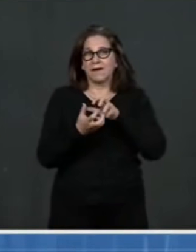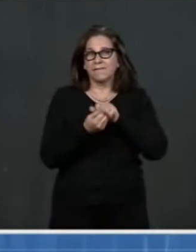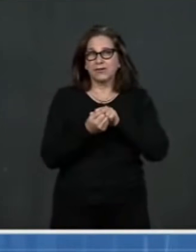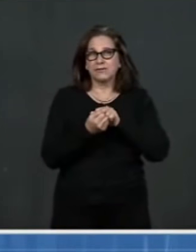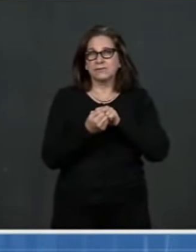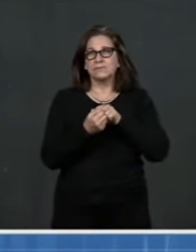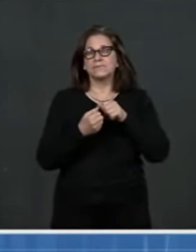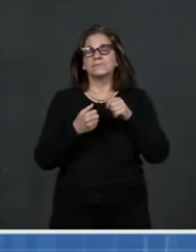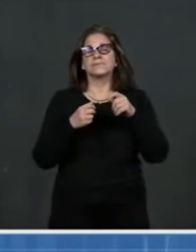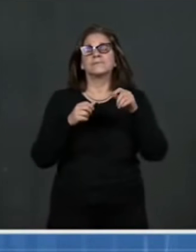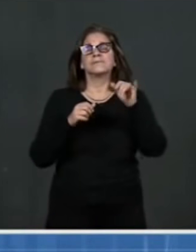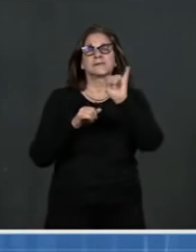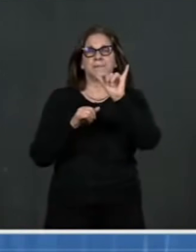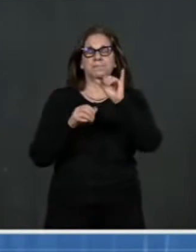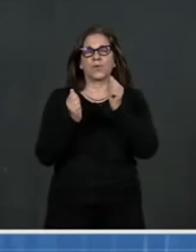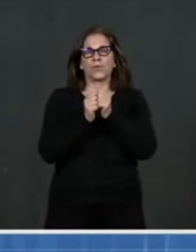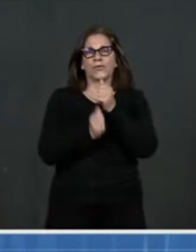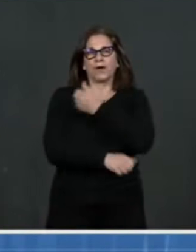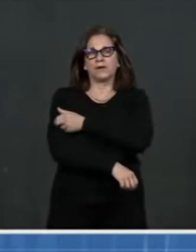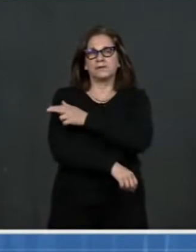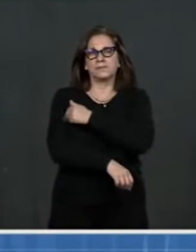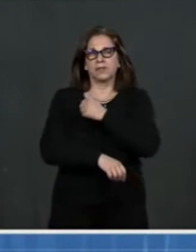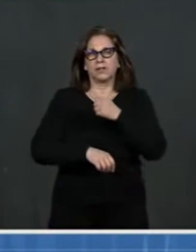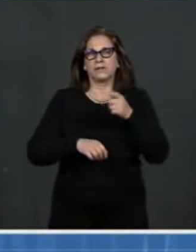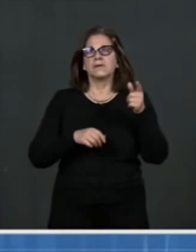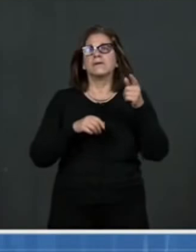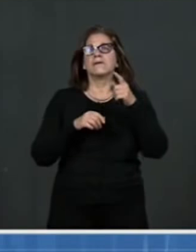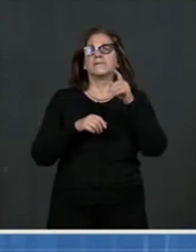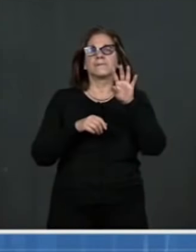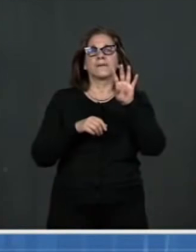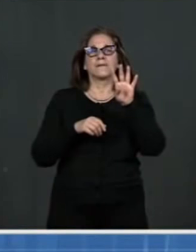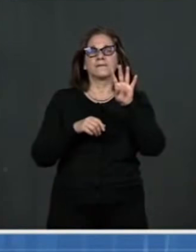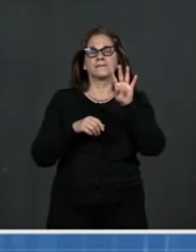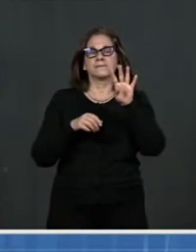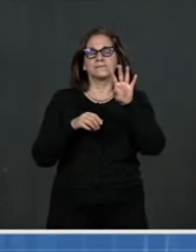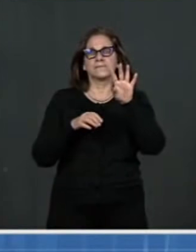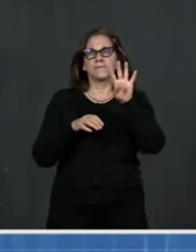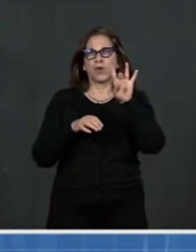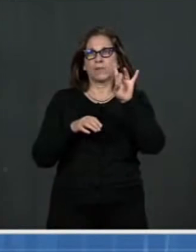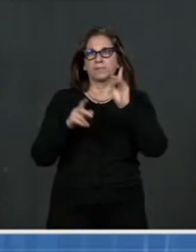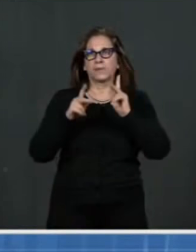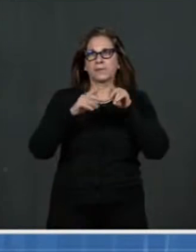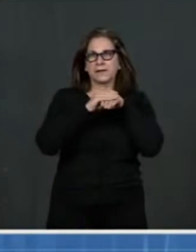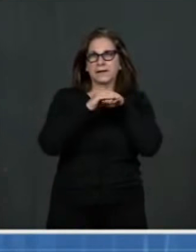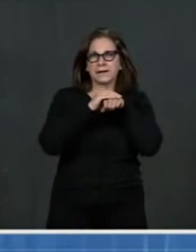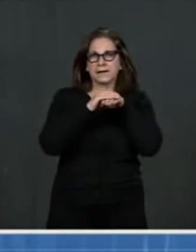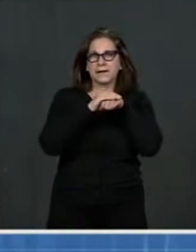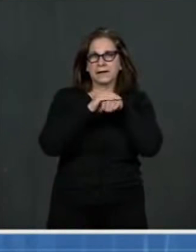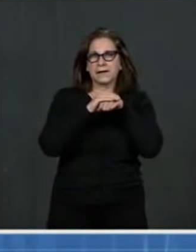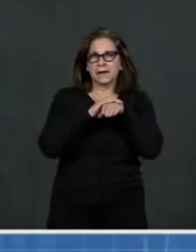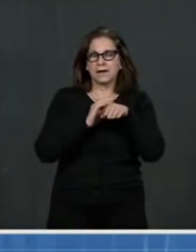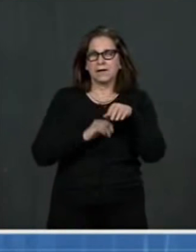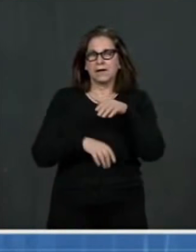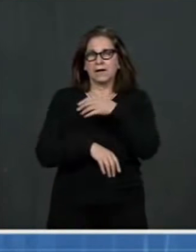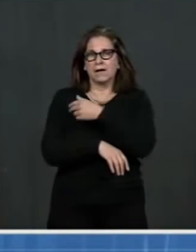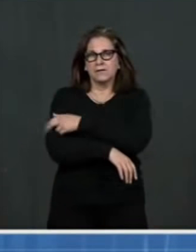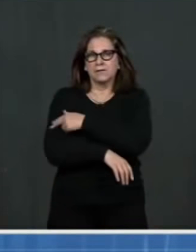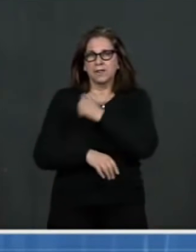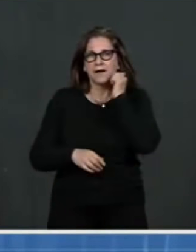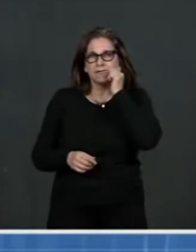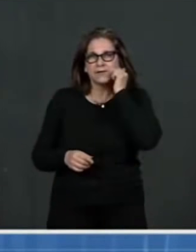about 4,800 admissions per day, is up from 4,600 admissions per day in the prior 7-day